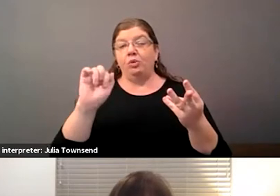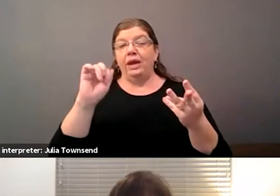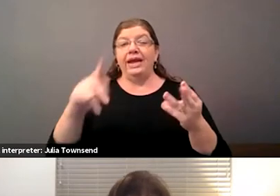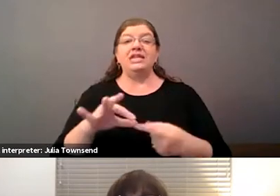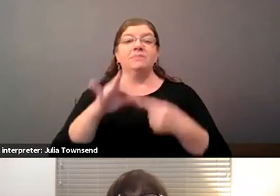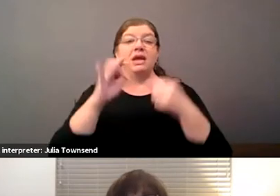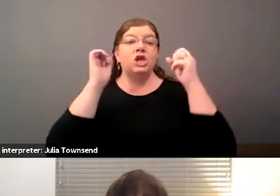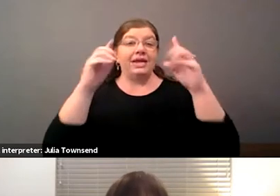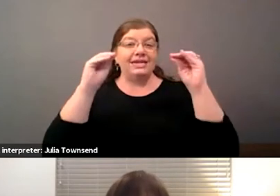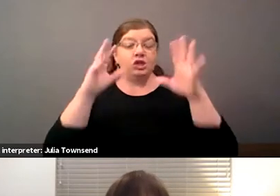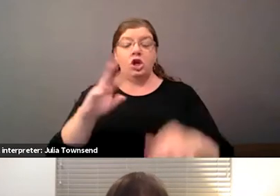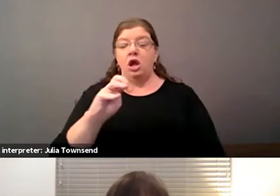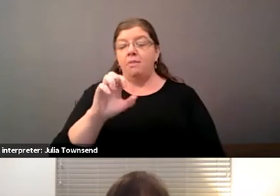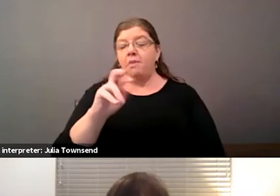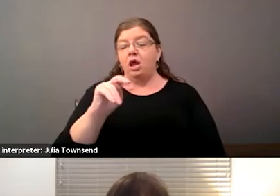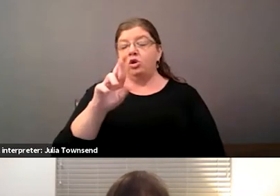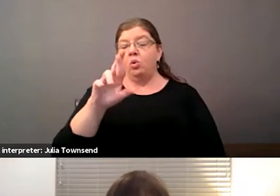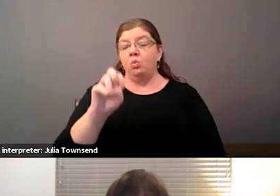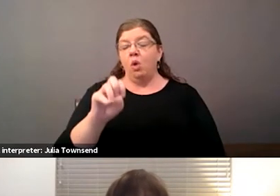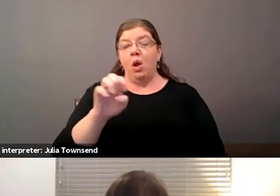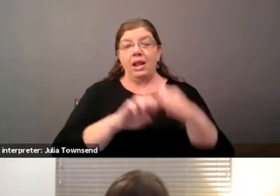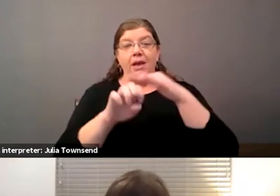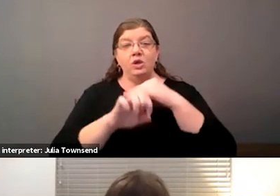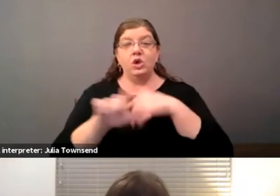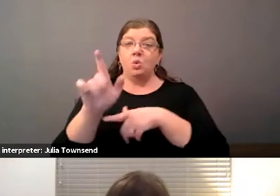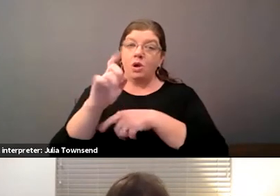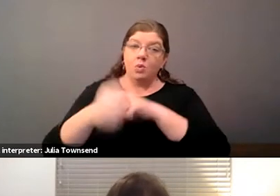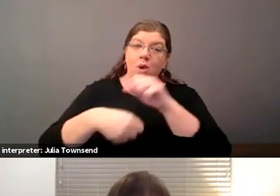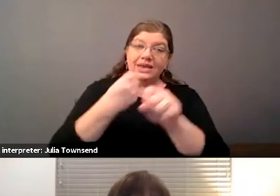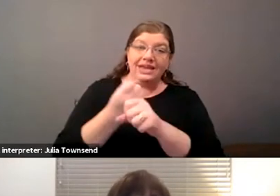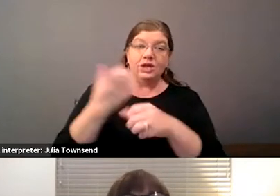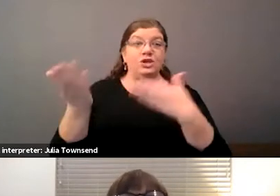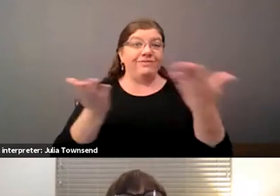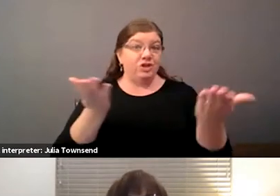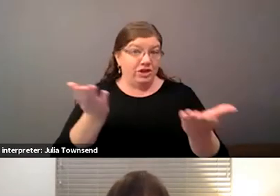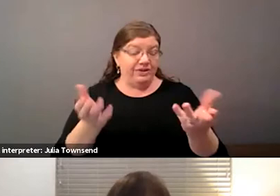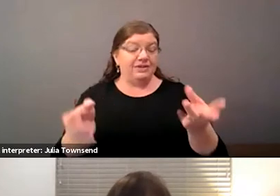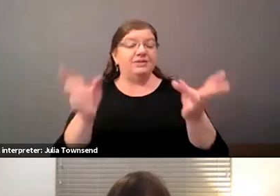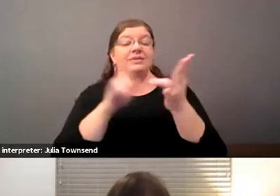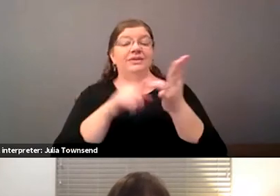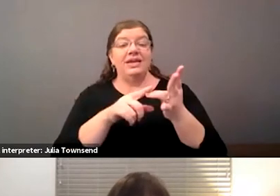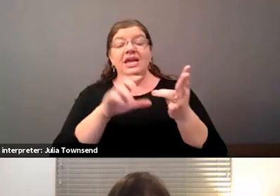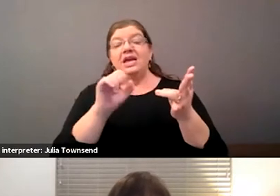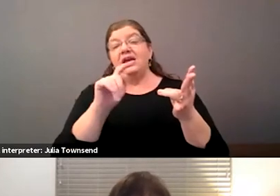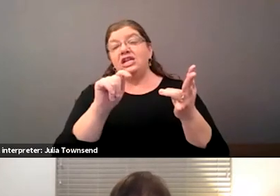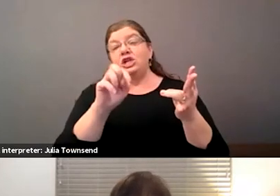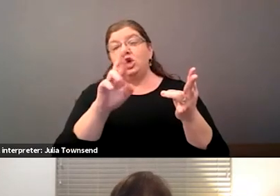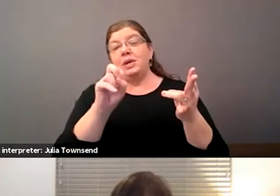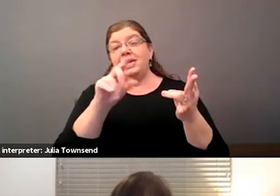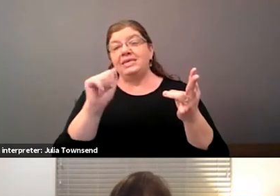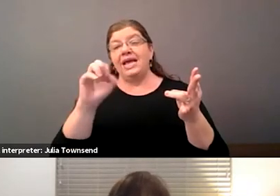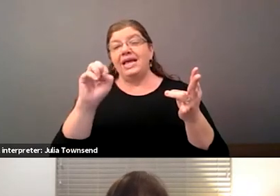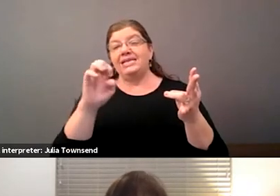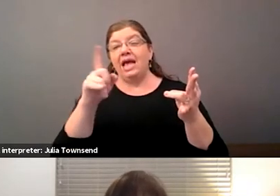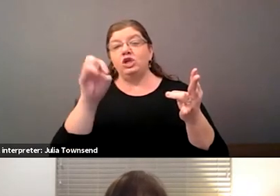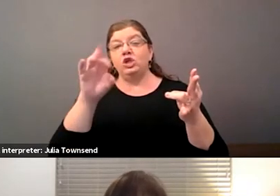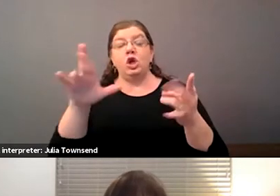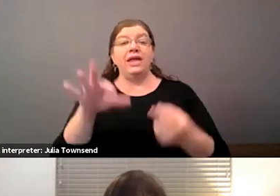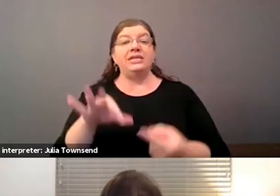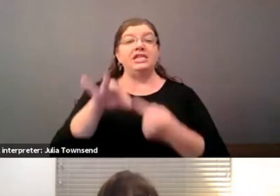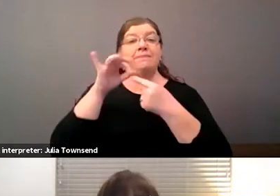elementary with 21 years of service and teresa stelzer is a special language